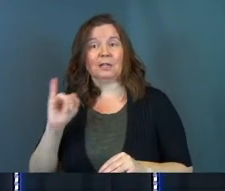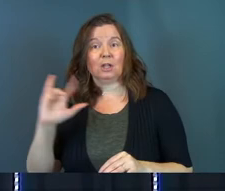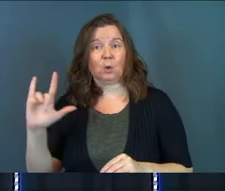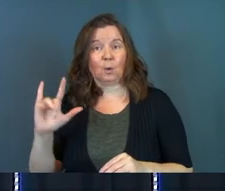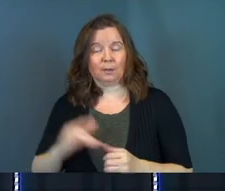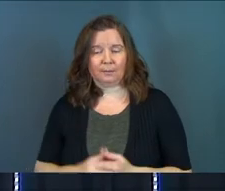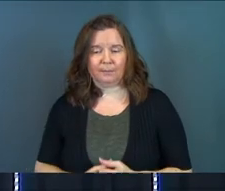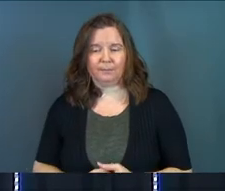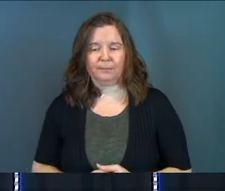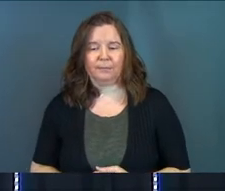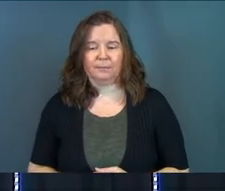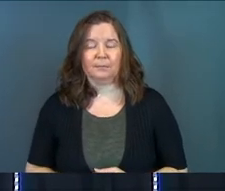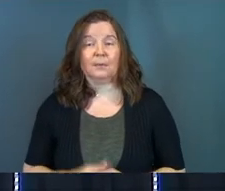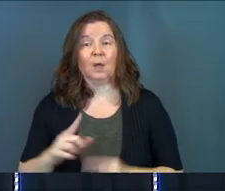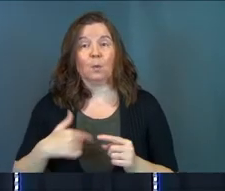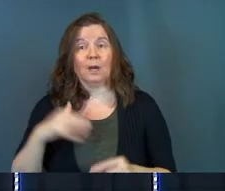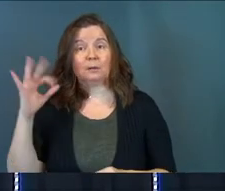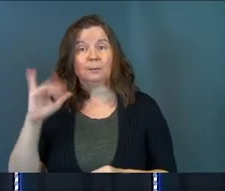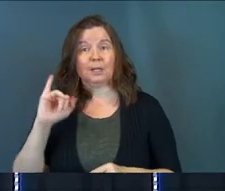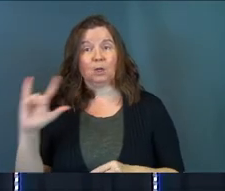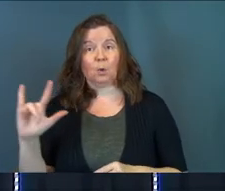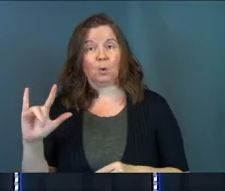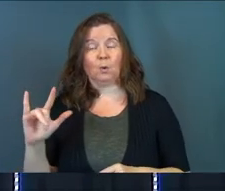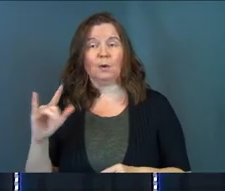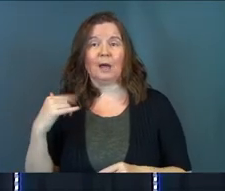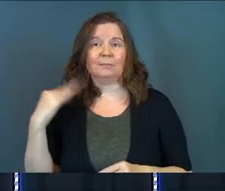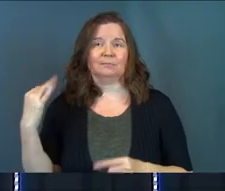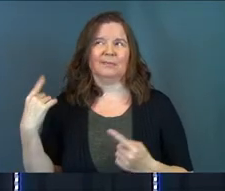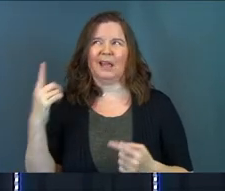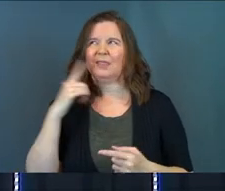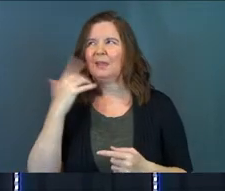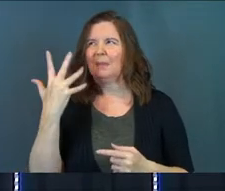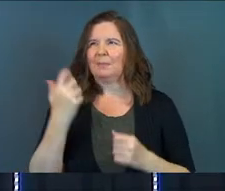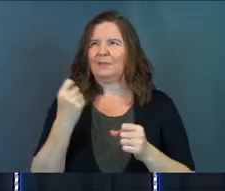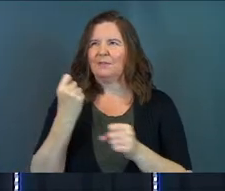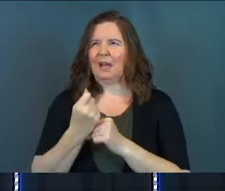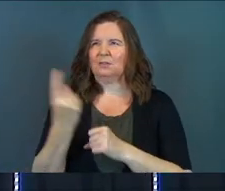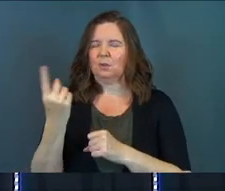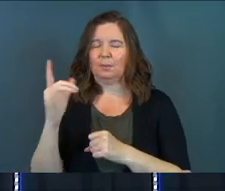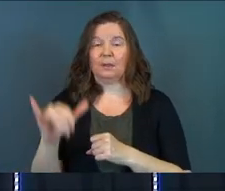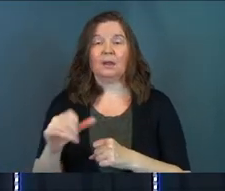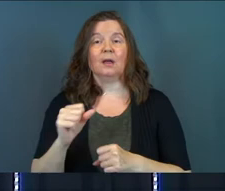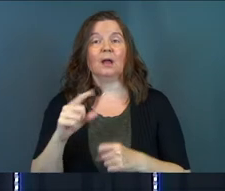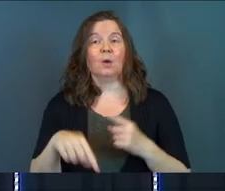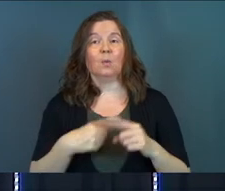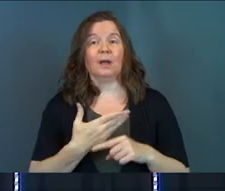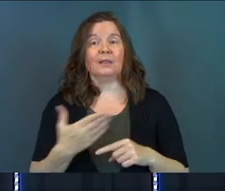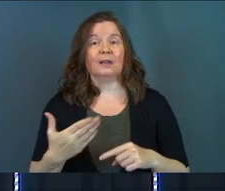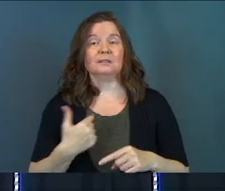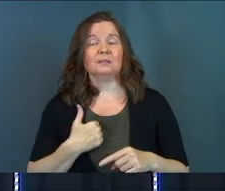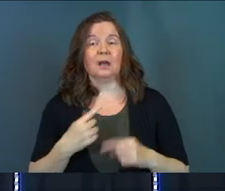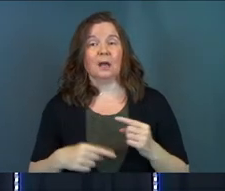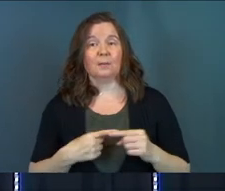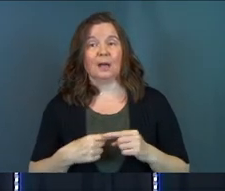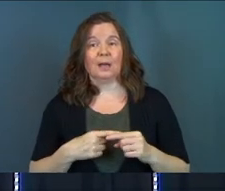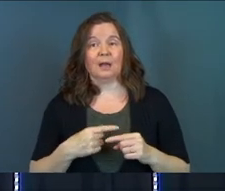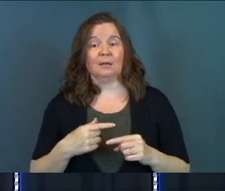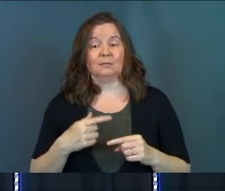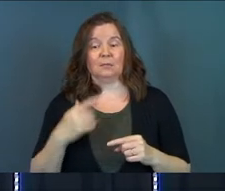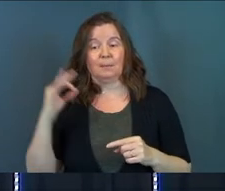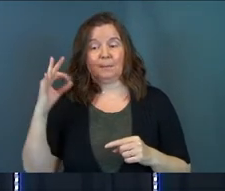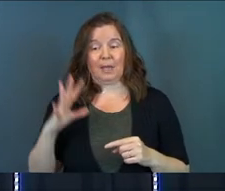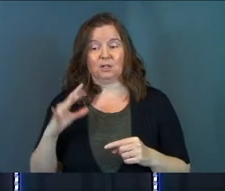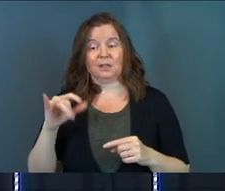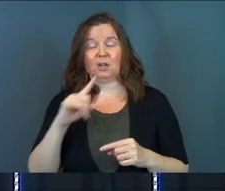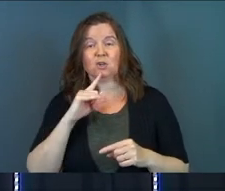in Illinois. And when I was a pastor in Illinois, I'd been a pastor, I think maybe 5 years or so, right? And one of the things about the gig of being